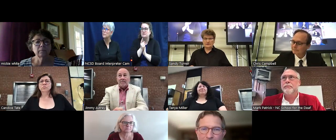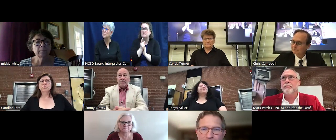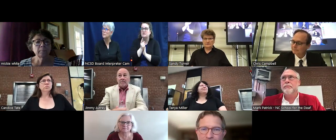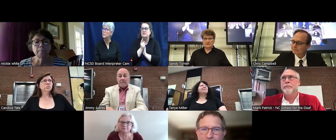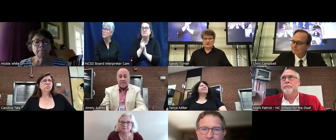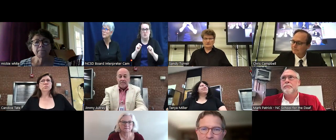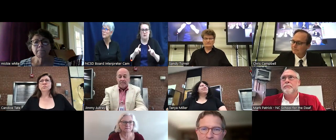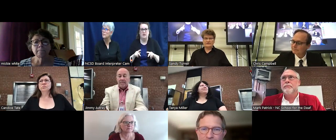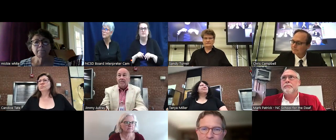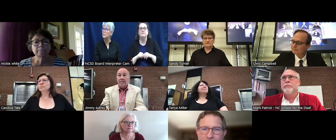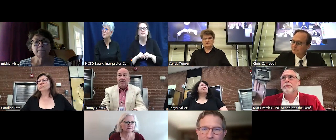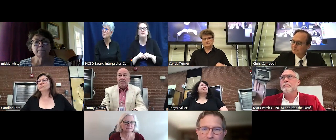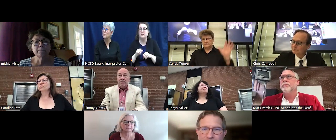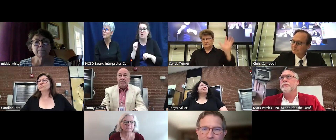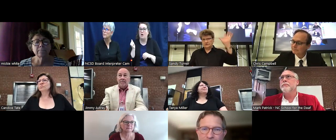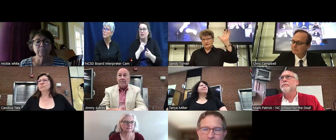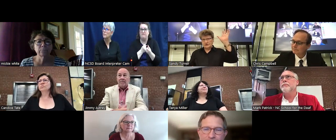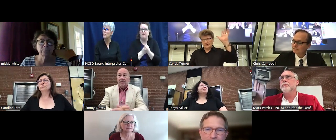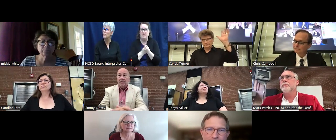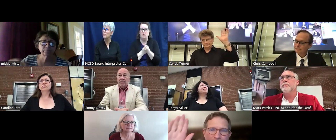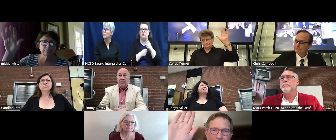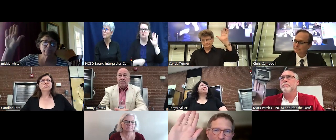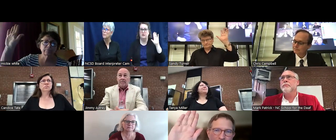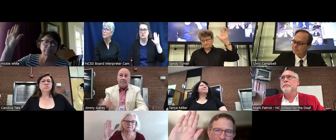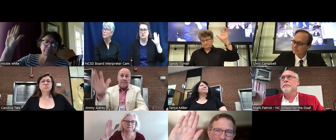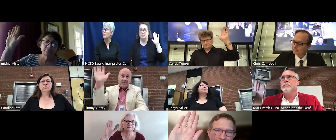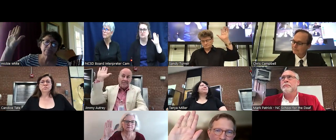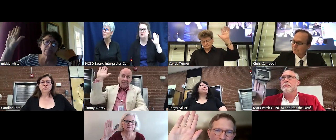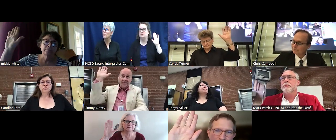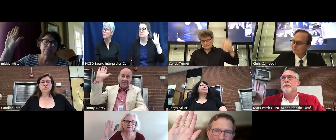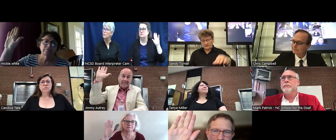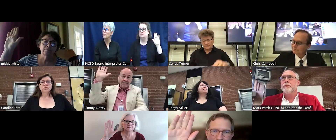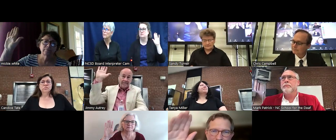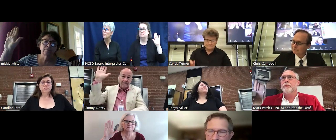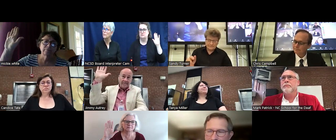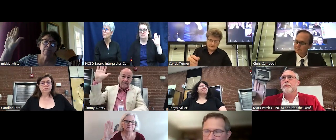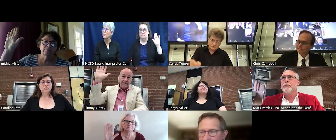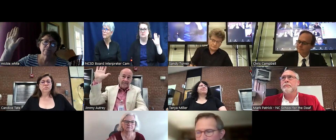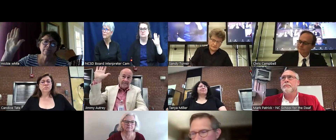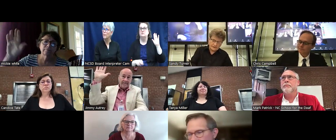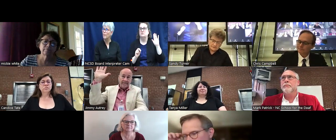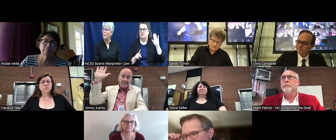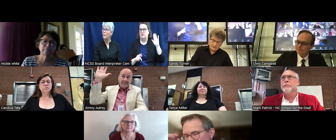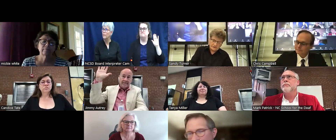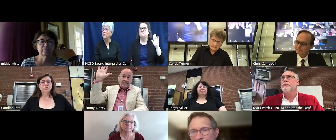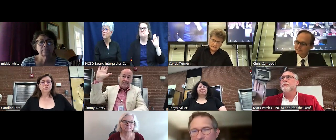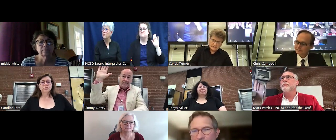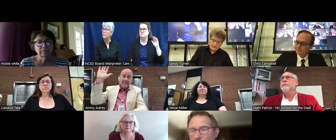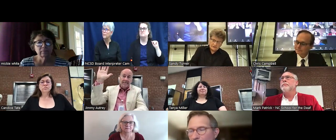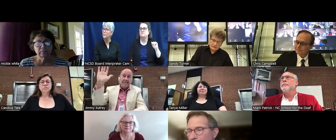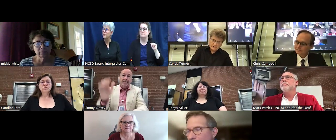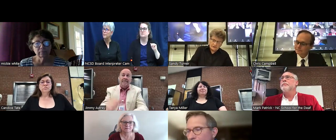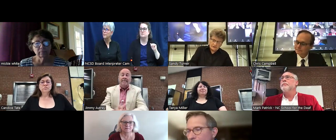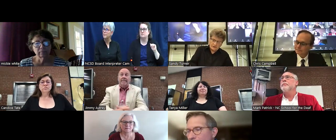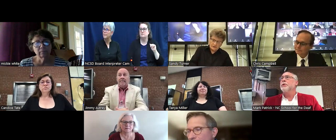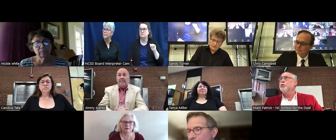Okay, all in favor, raise your hand. Okay, those pass.